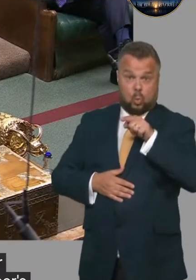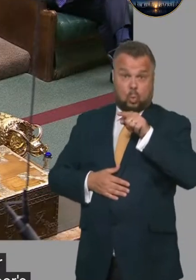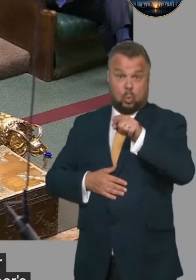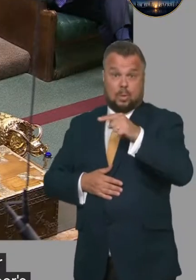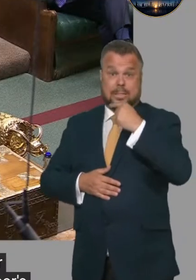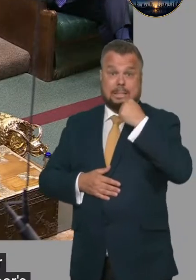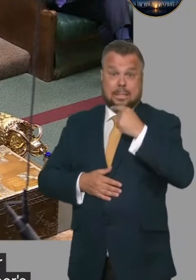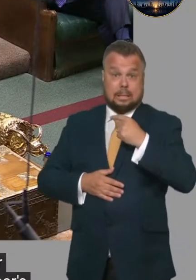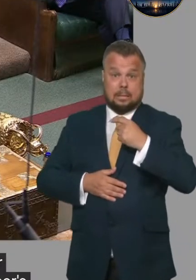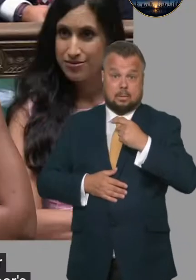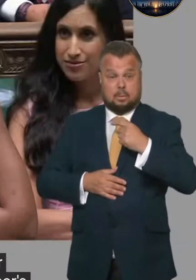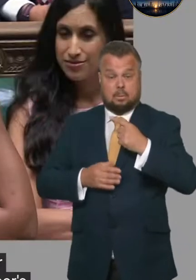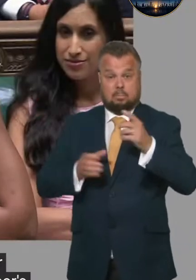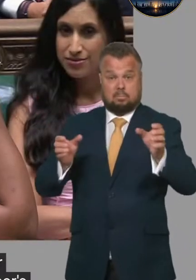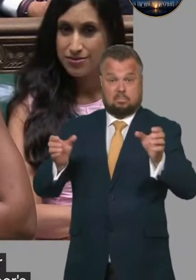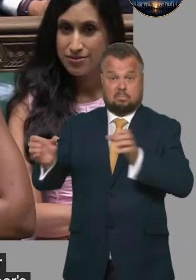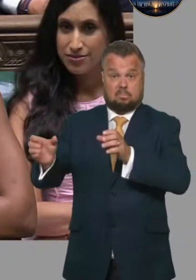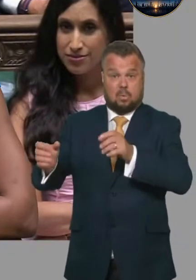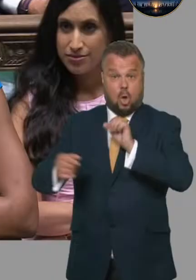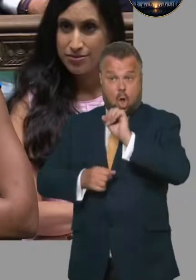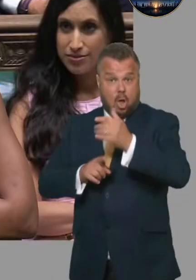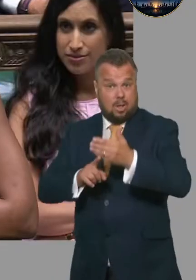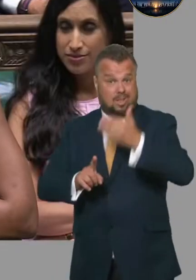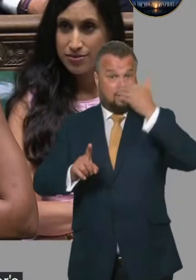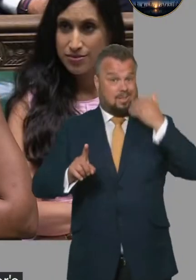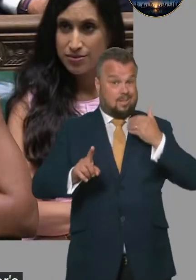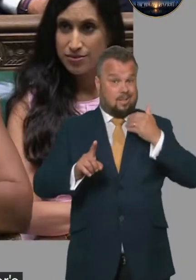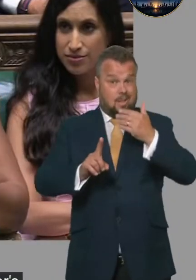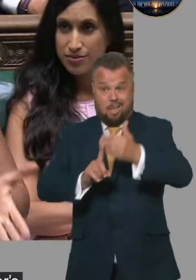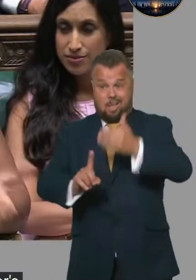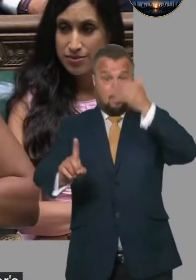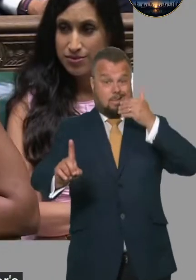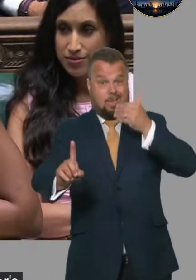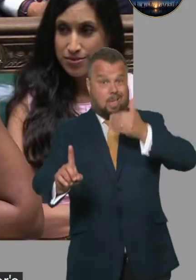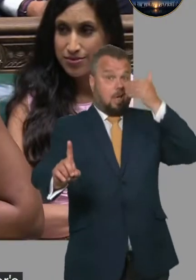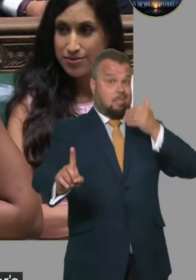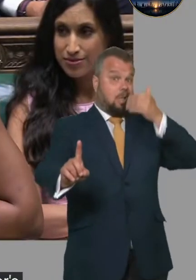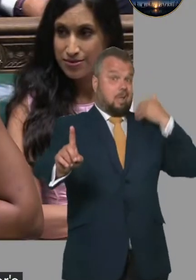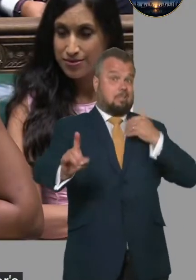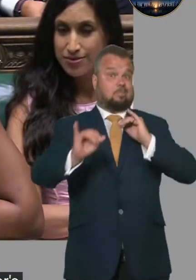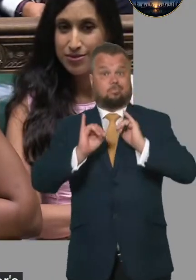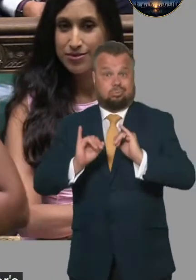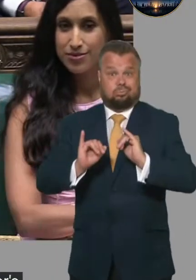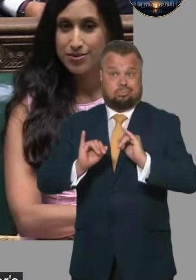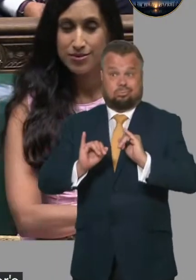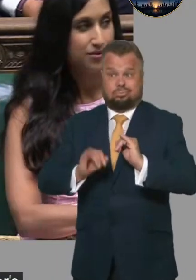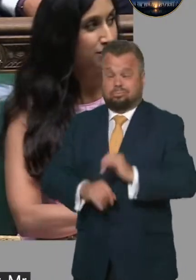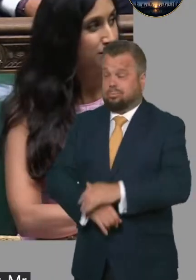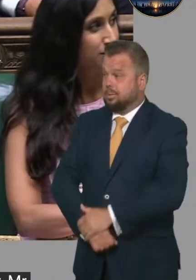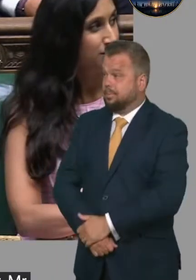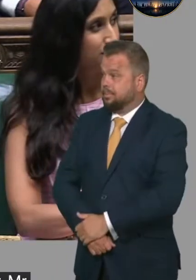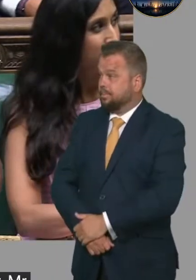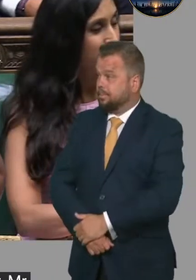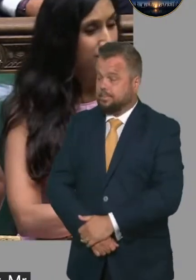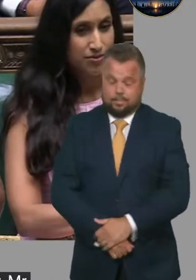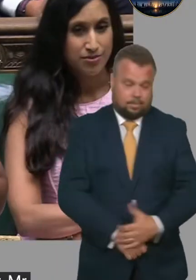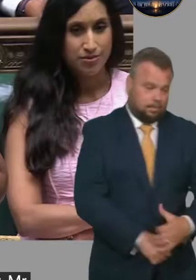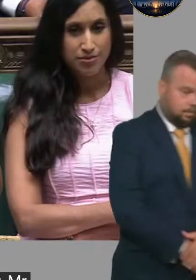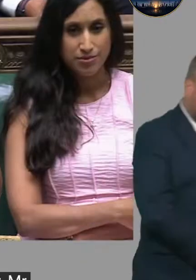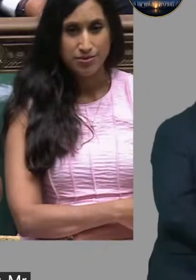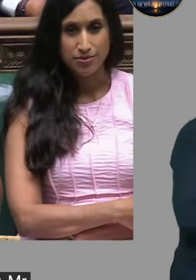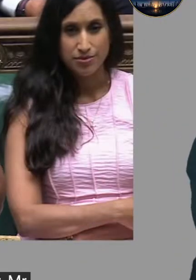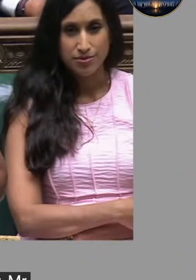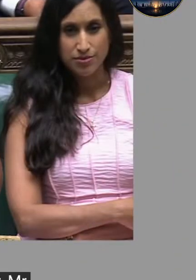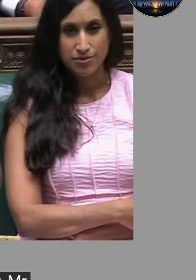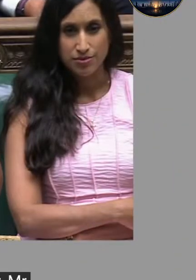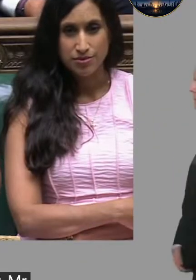Mr. Speaker, once again I have to ask, if it's all so fantastic, why is he resigning? And I think it is very generous of the Prime